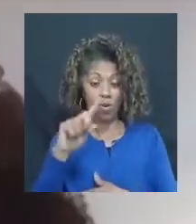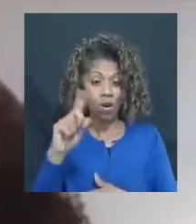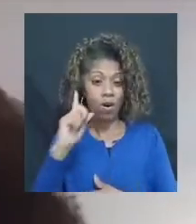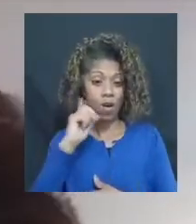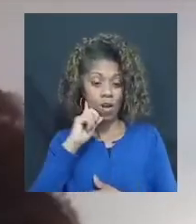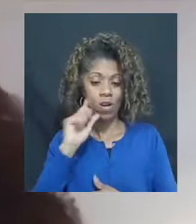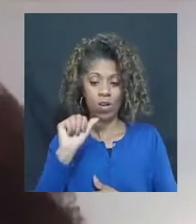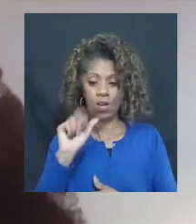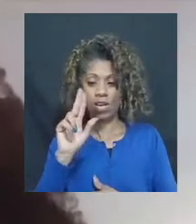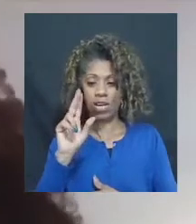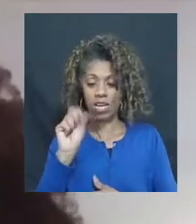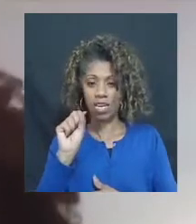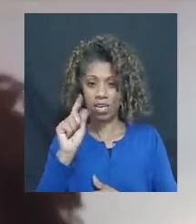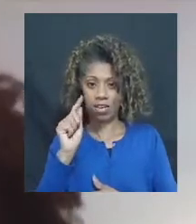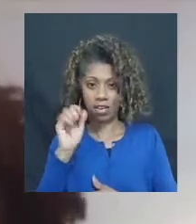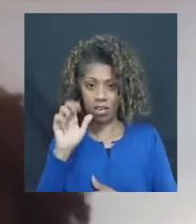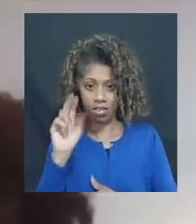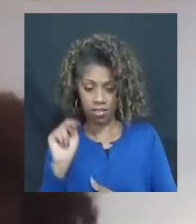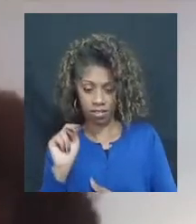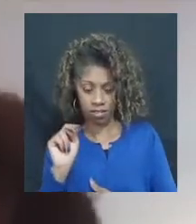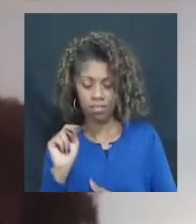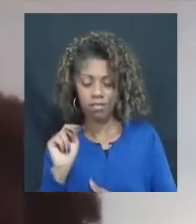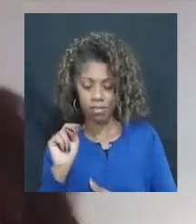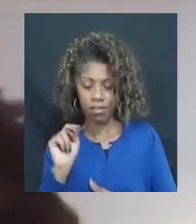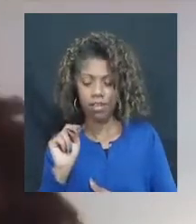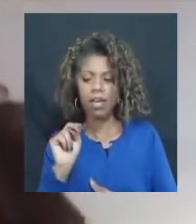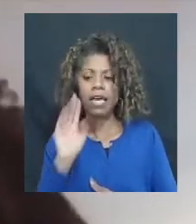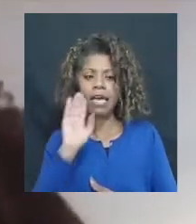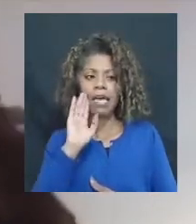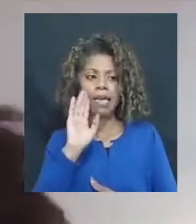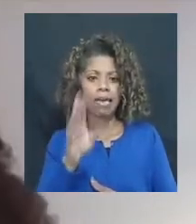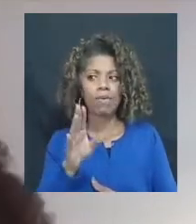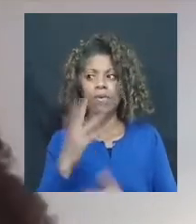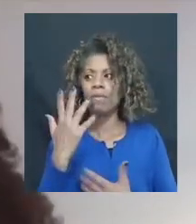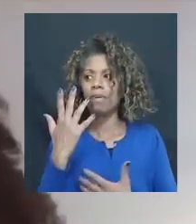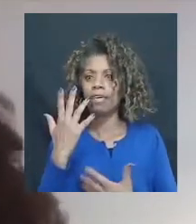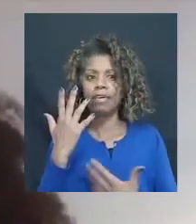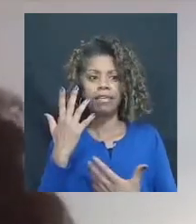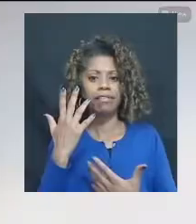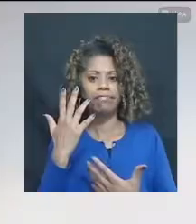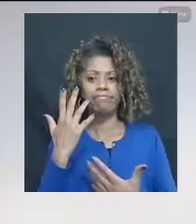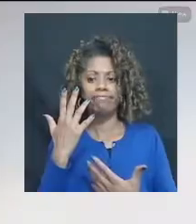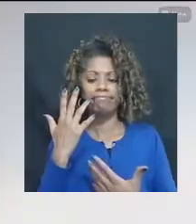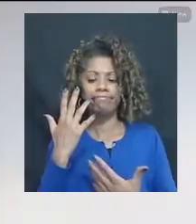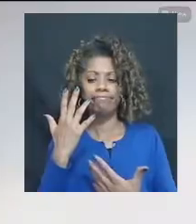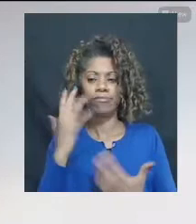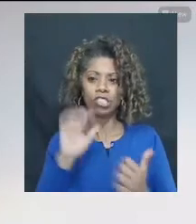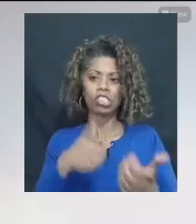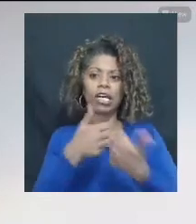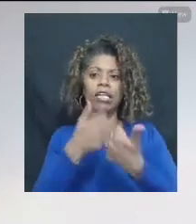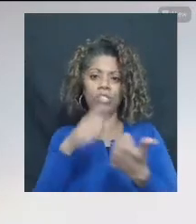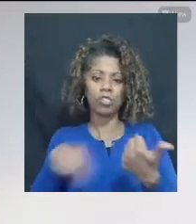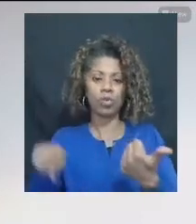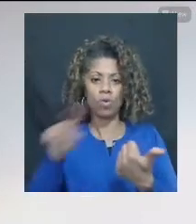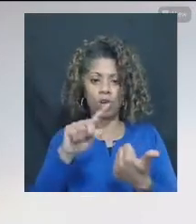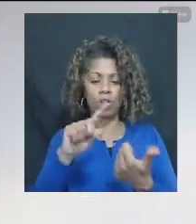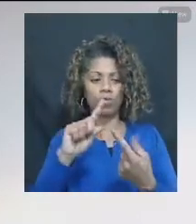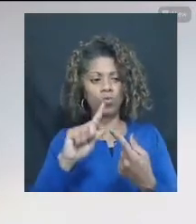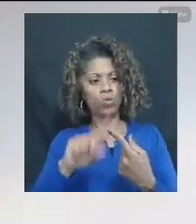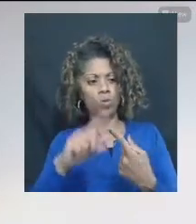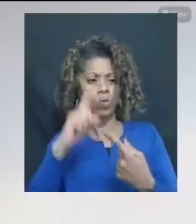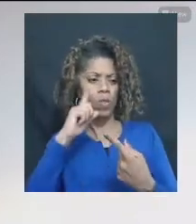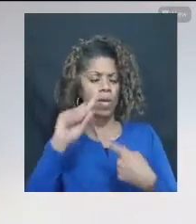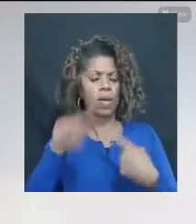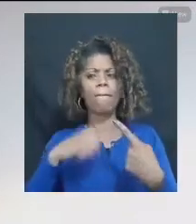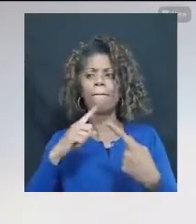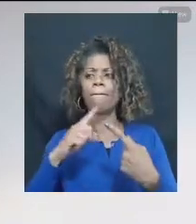in all that we've seen happening around the country and the globe. And he'll challenge each of you to consider how we as communication